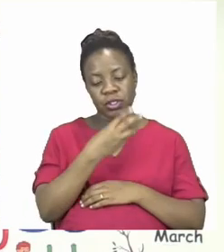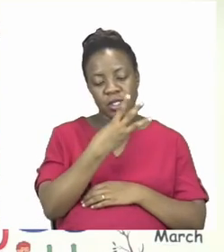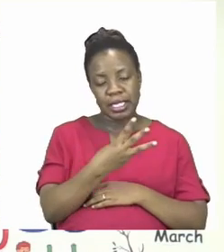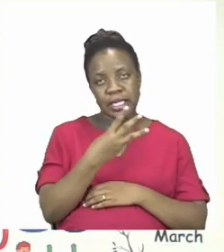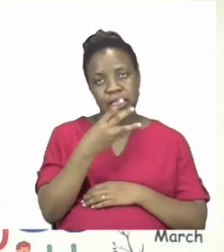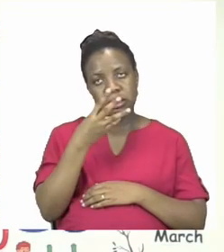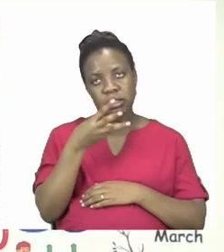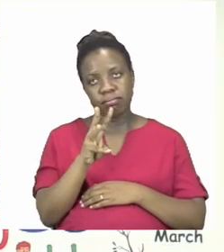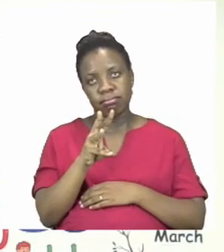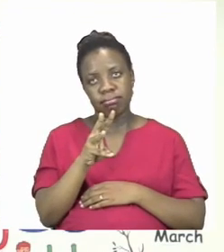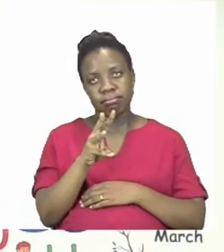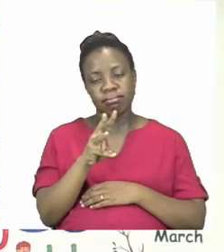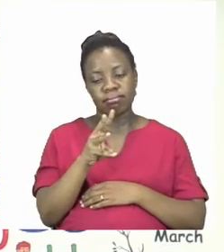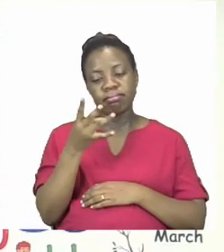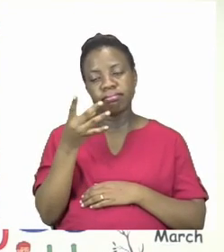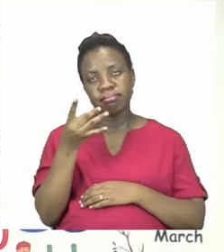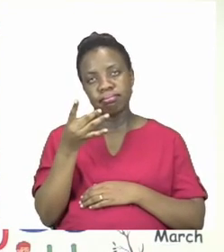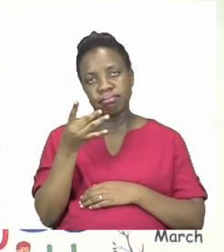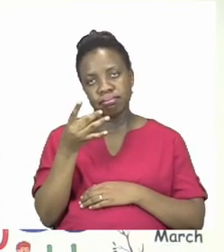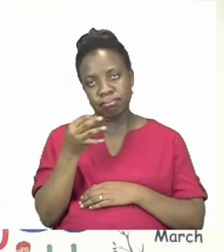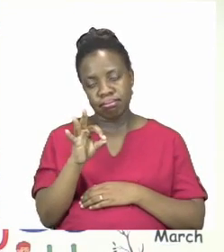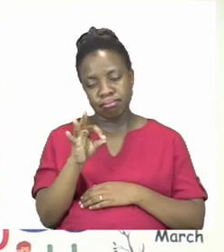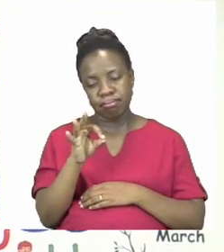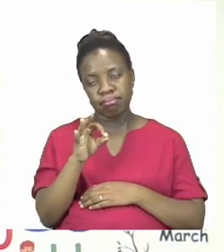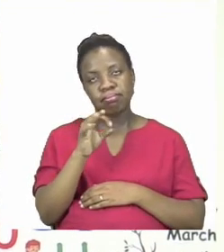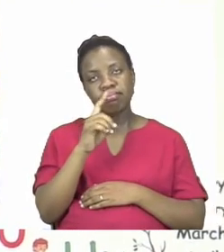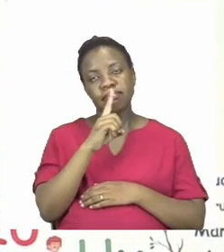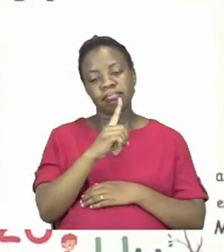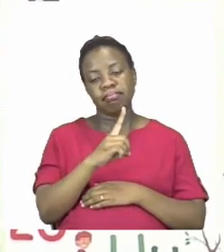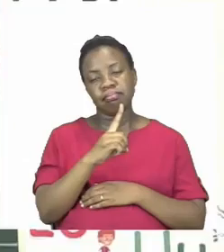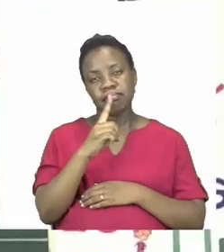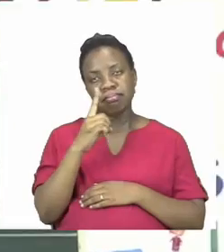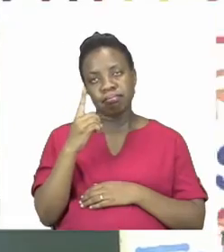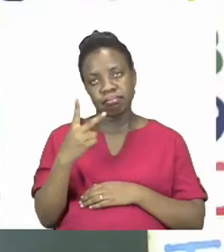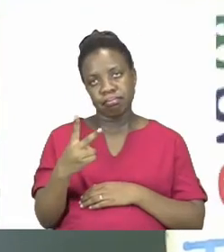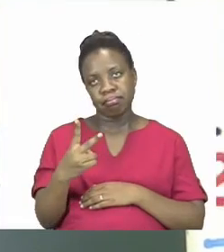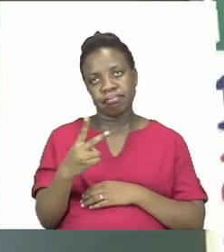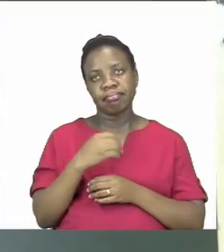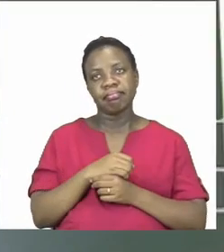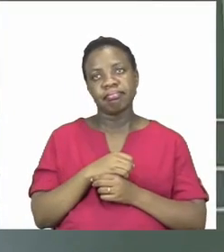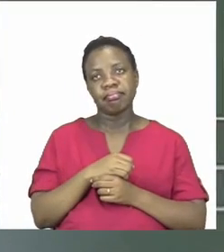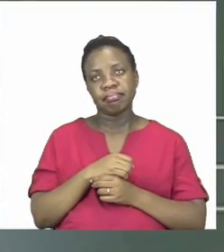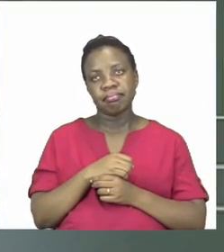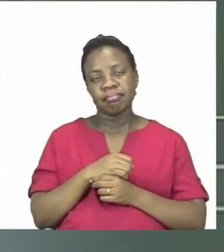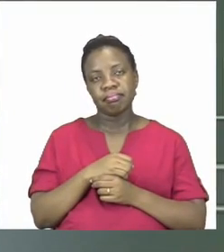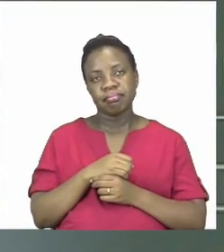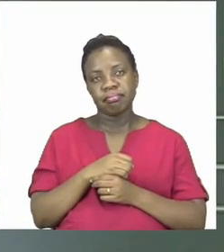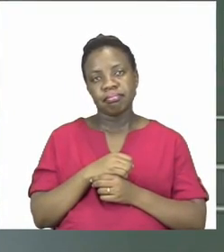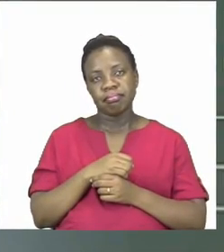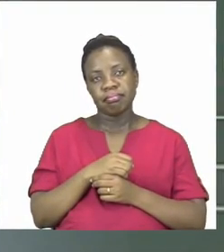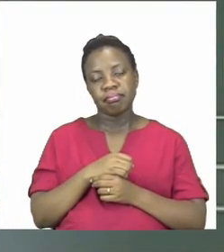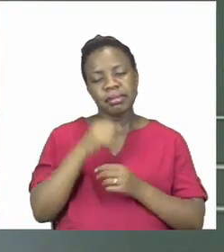6, 9, 12. So our answer is 12. But remember,